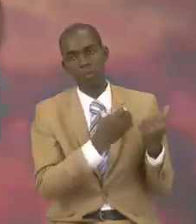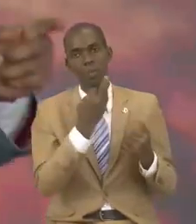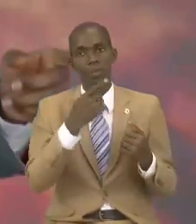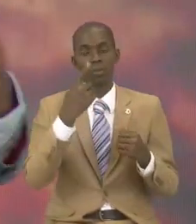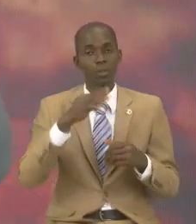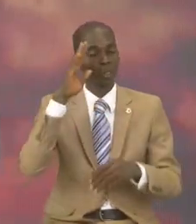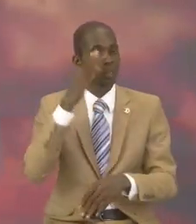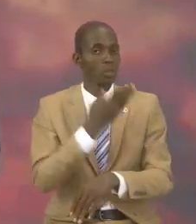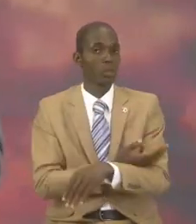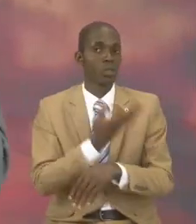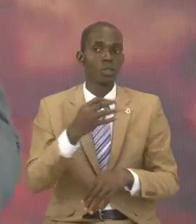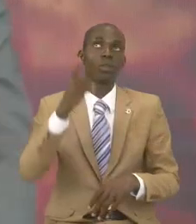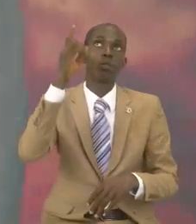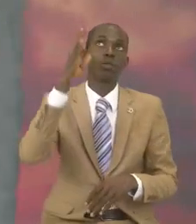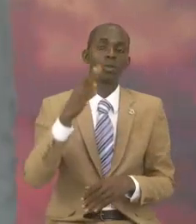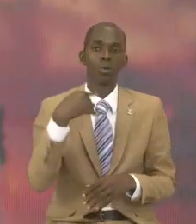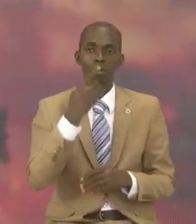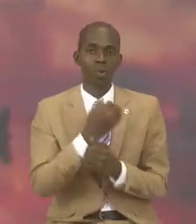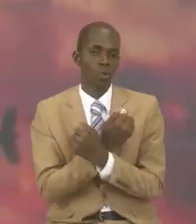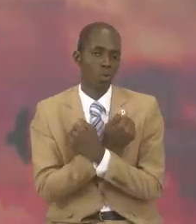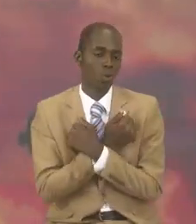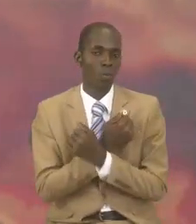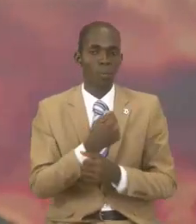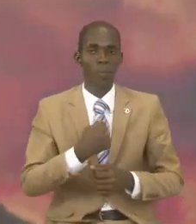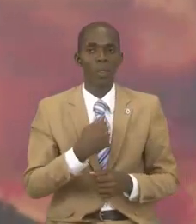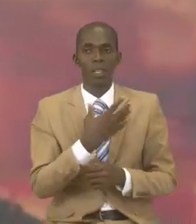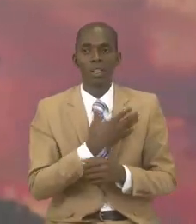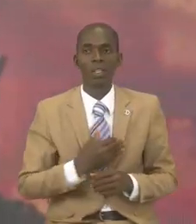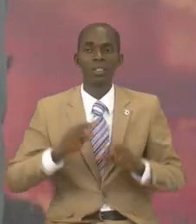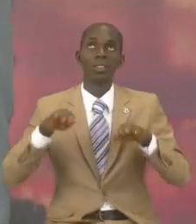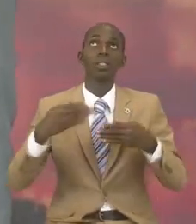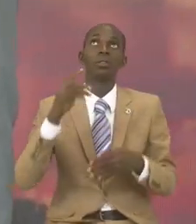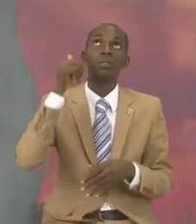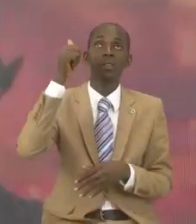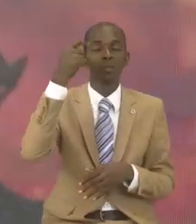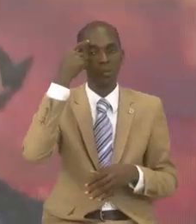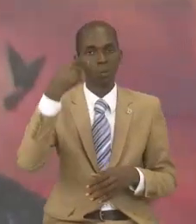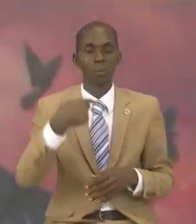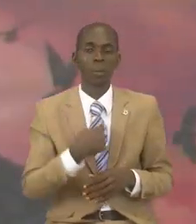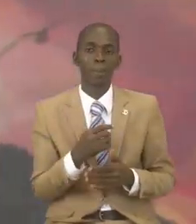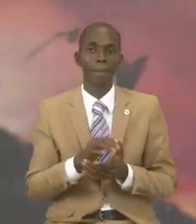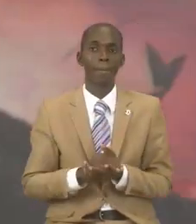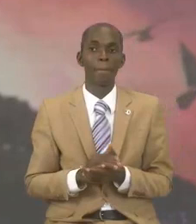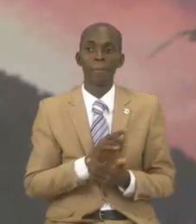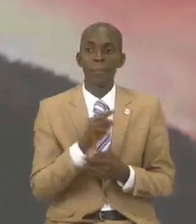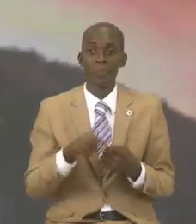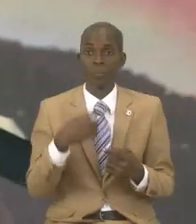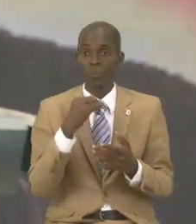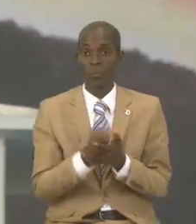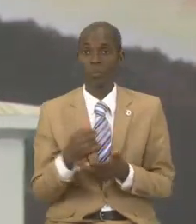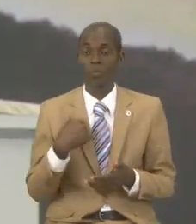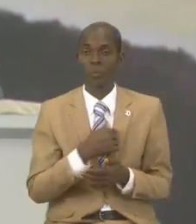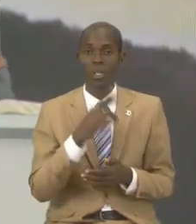who loved me and gave himself for me. When it says we're crucified with